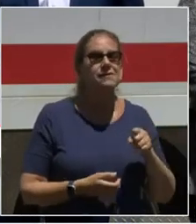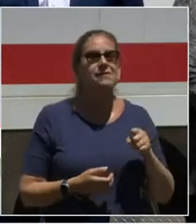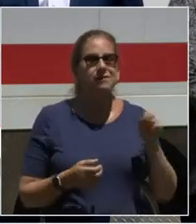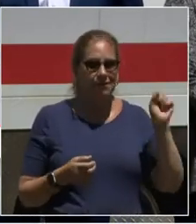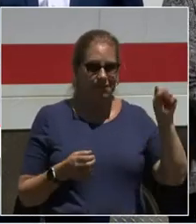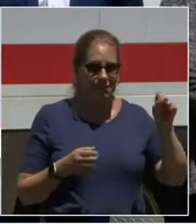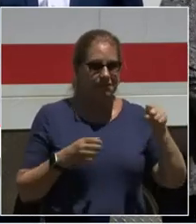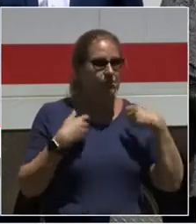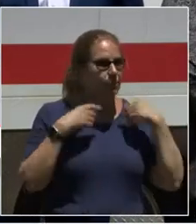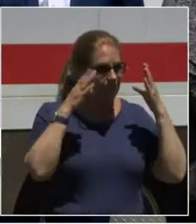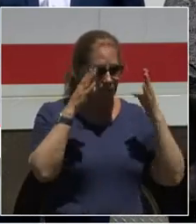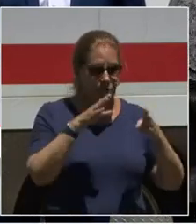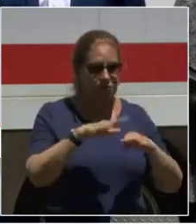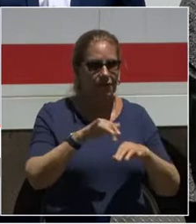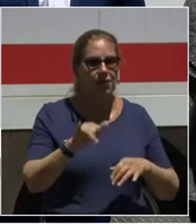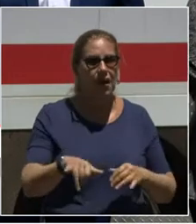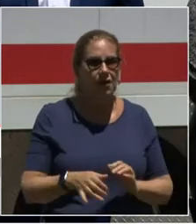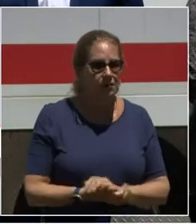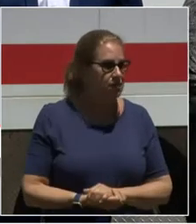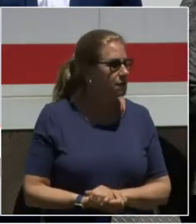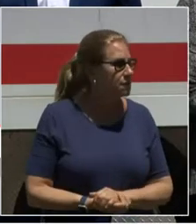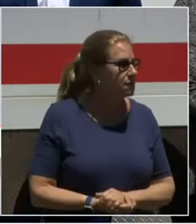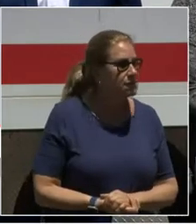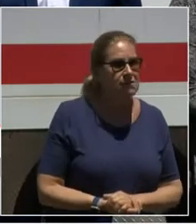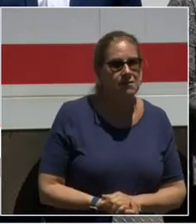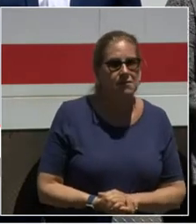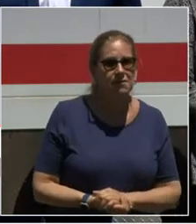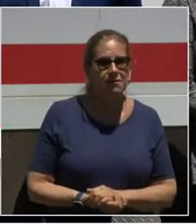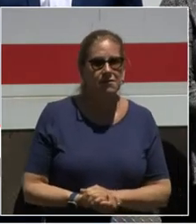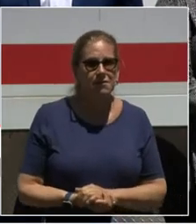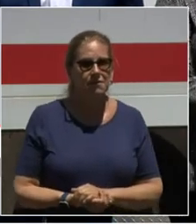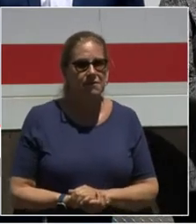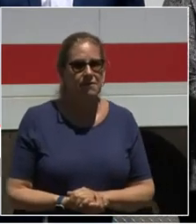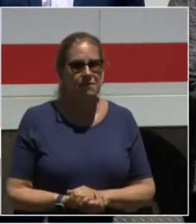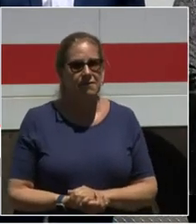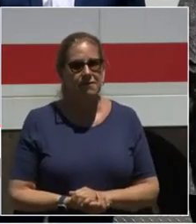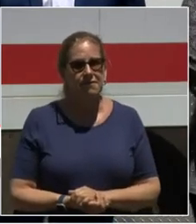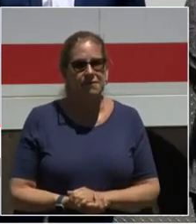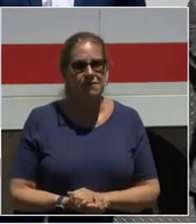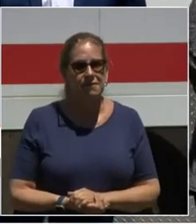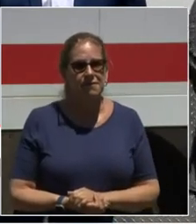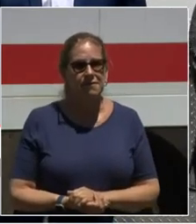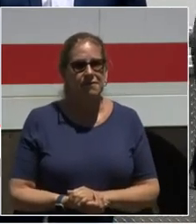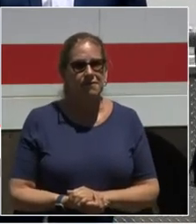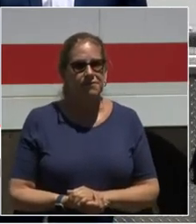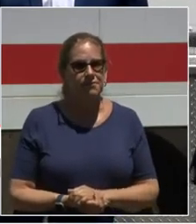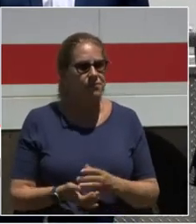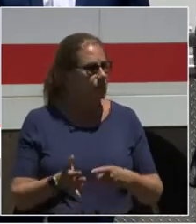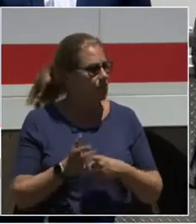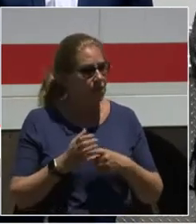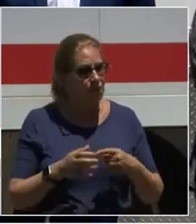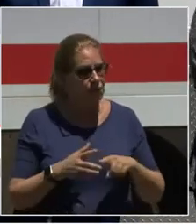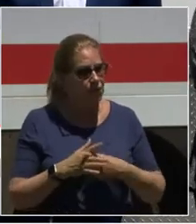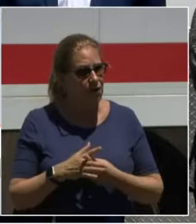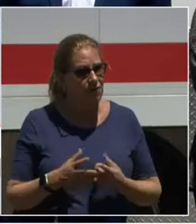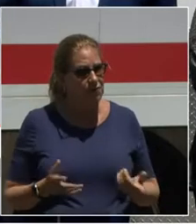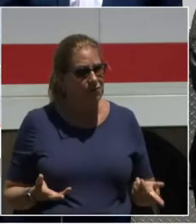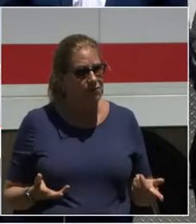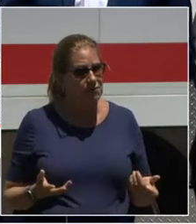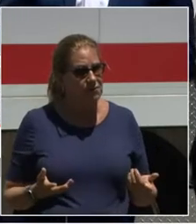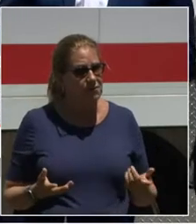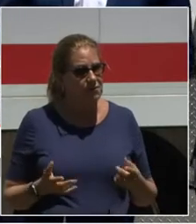And basically, when is the point at which you've got to be vaccinated or you can't go to school? Yes, it is the